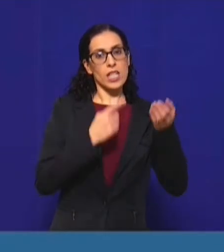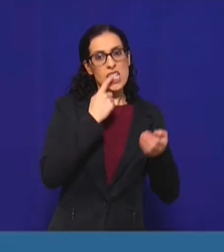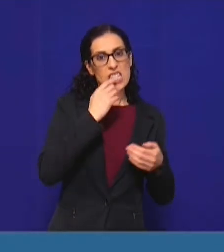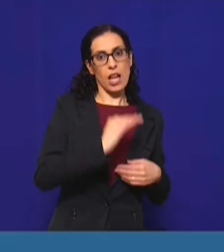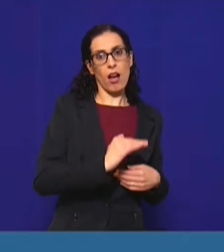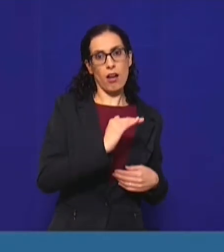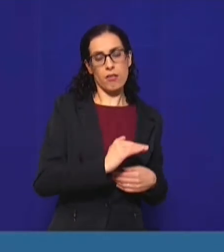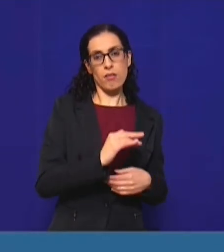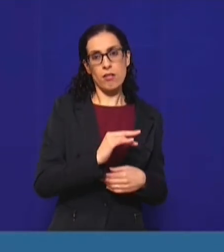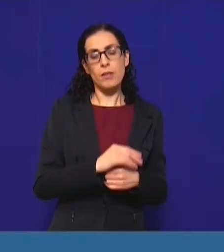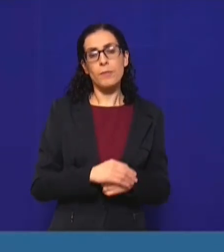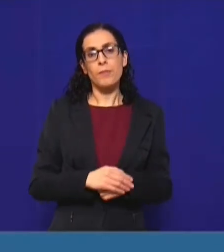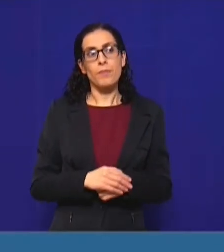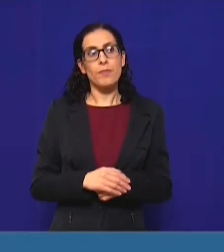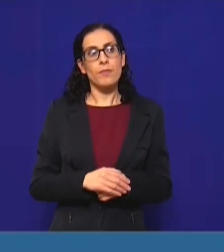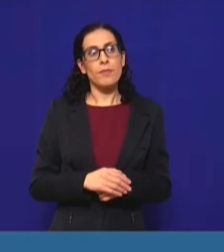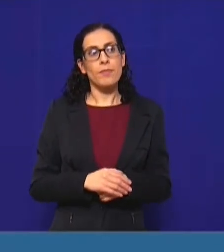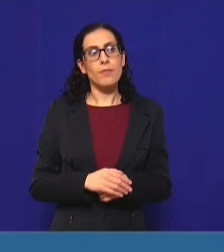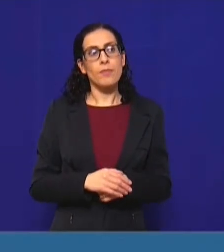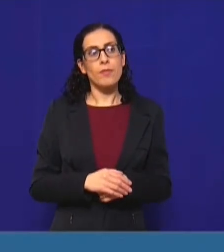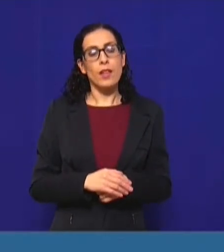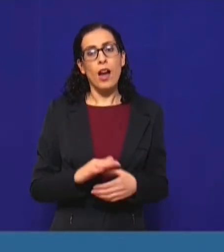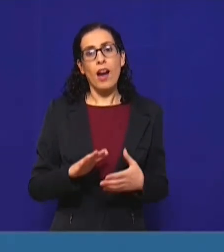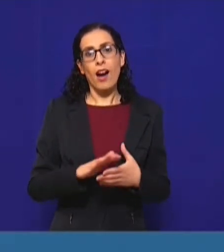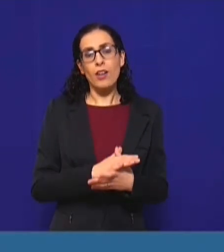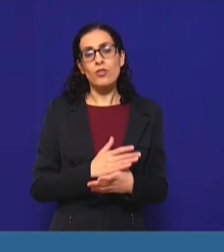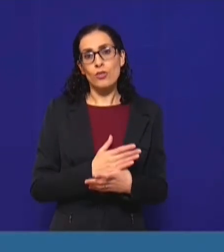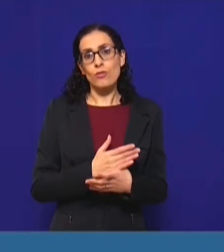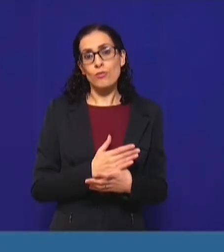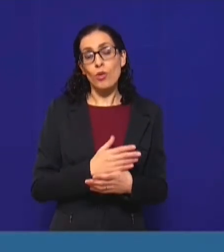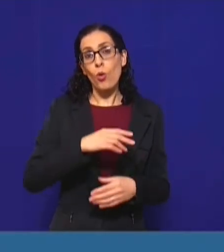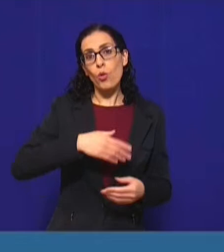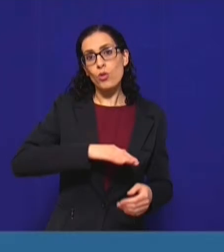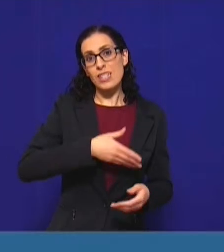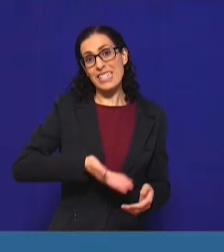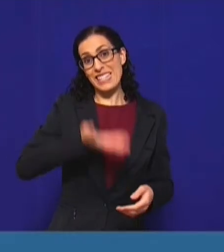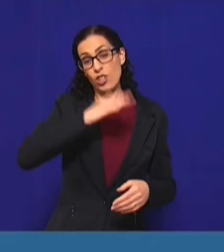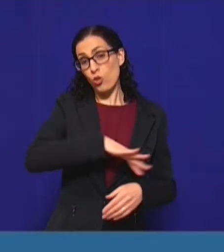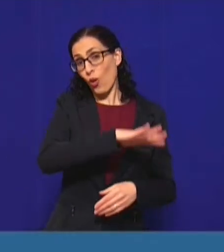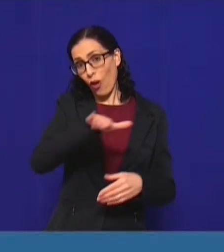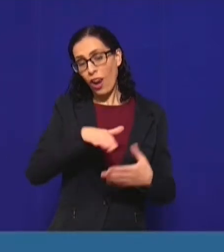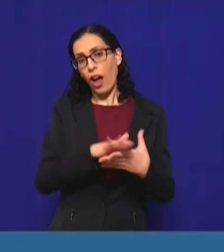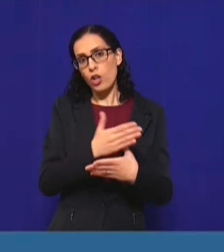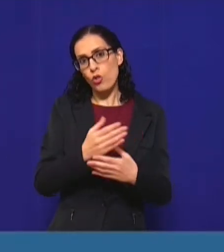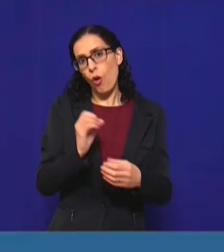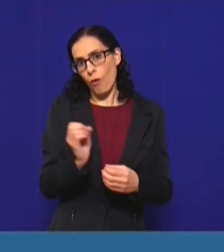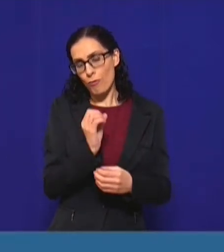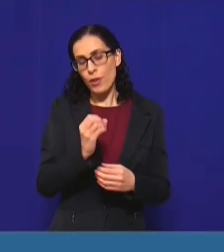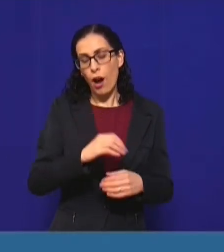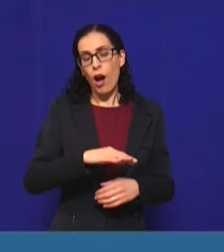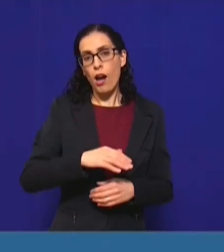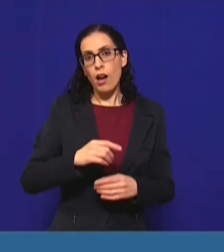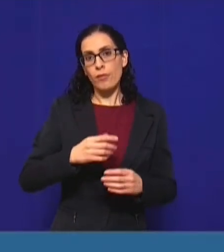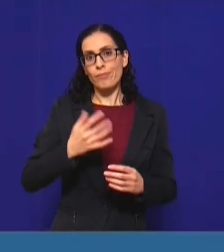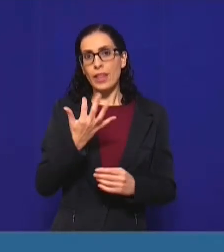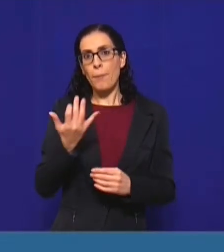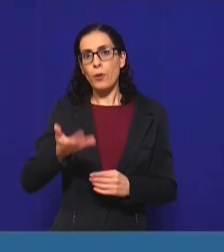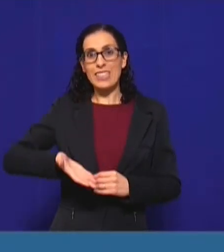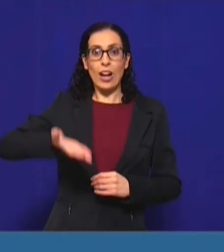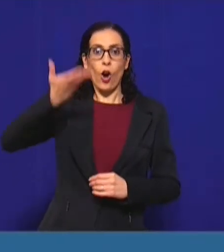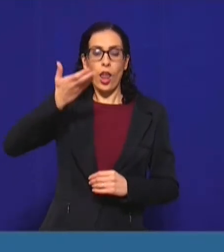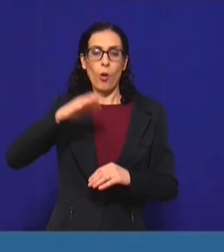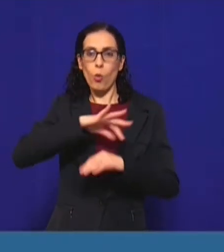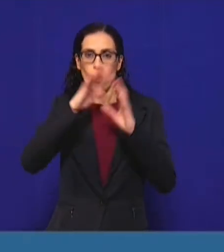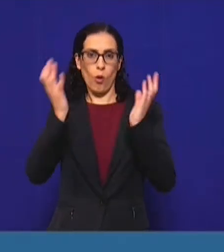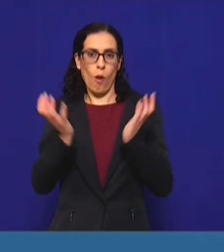qabel fl-etajiet kollha propju għaliex aħna kellna żieda fit-total tal-każijiet. L-average age tal-każijiet li kellna